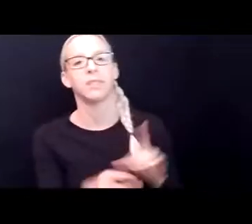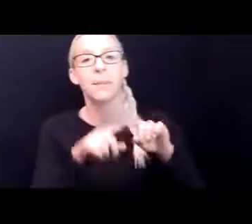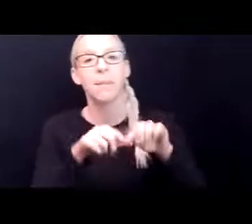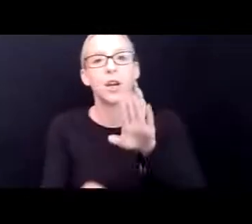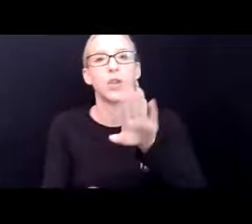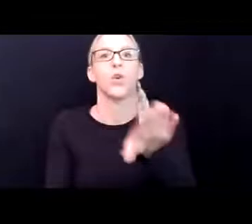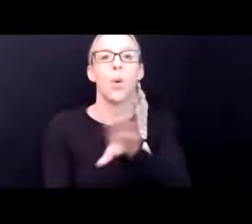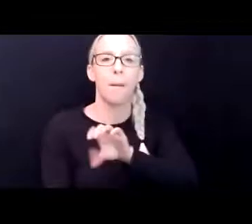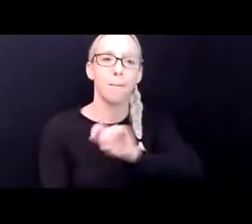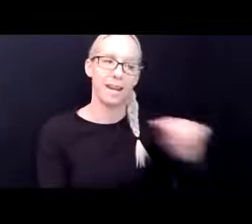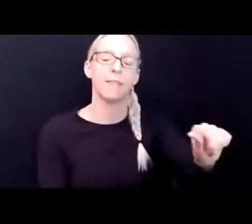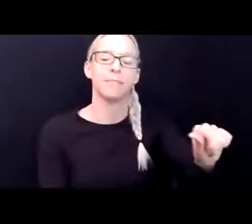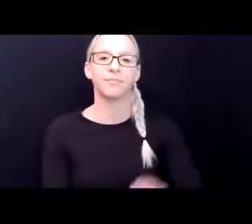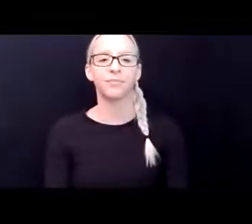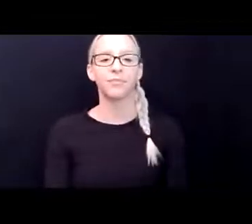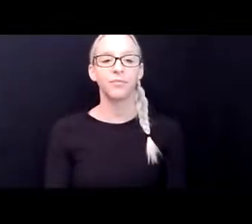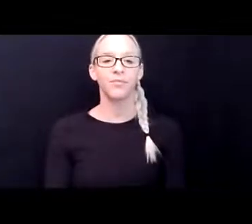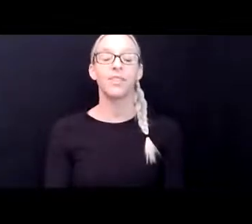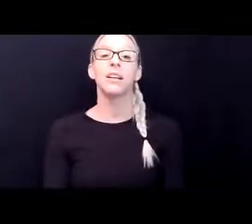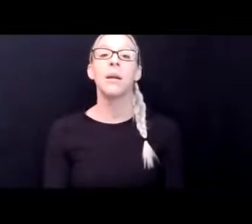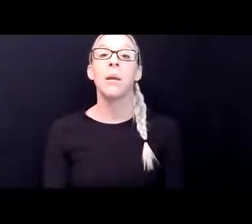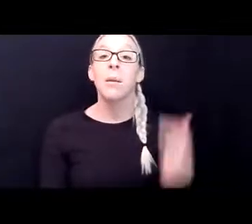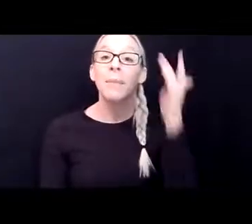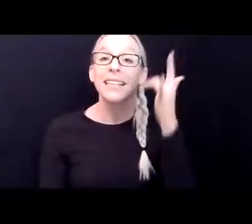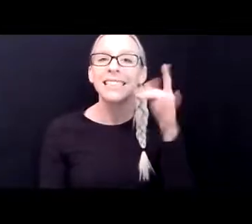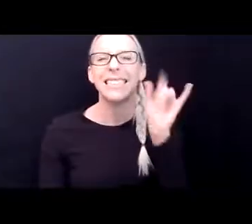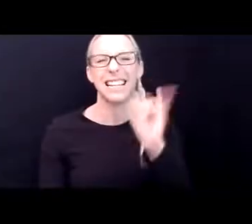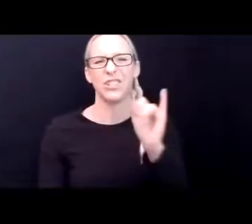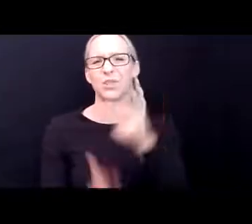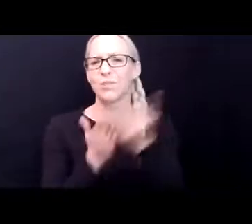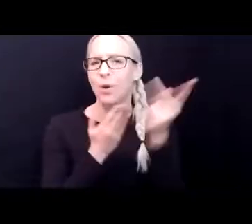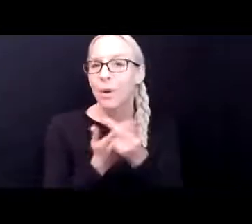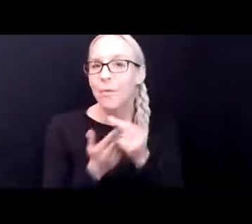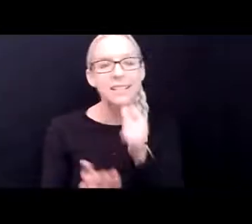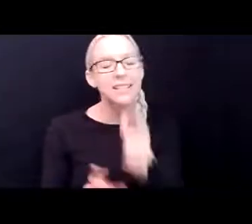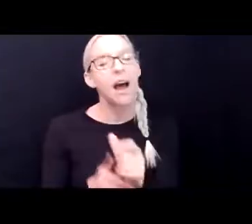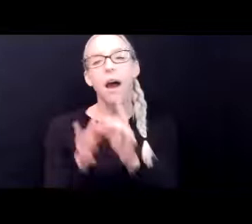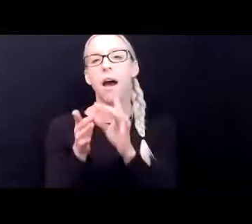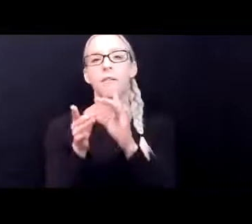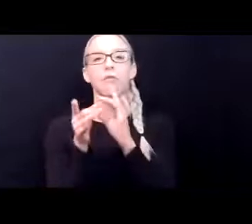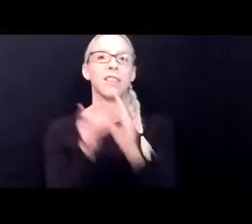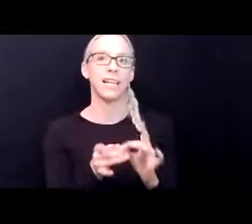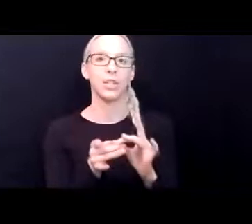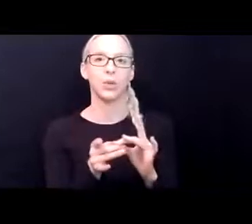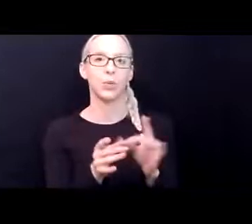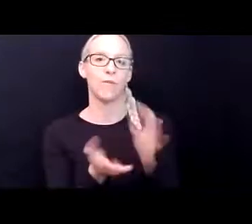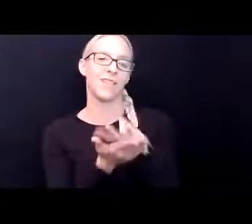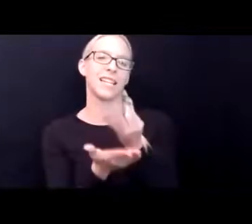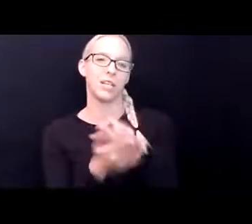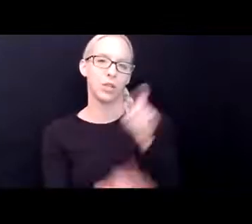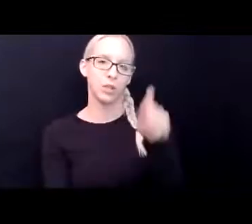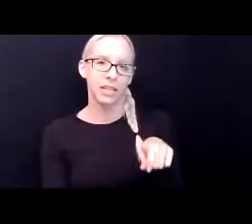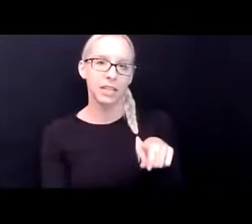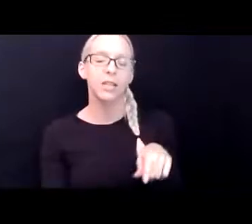SSDI benefit, because it is an insurance program, it's not based on financial need. So an individual eligible for